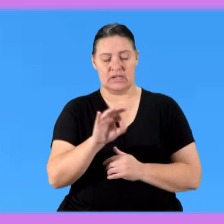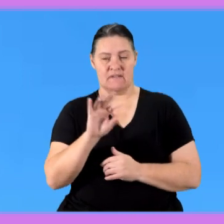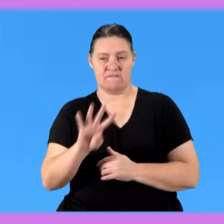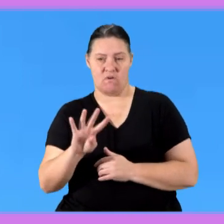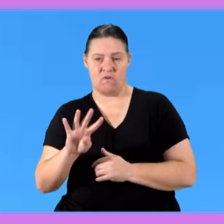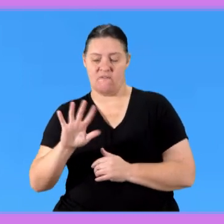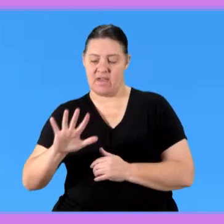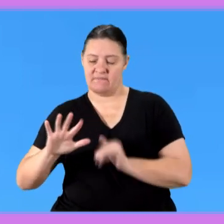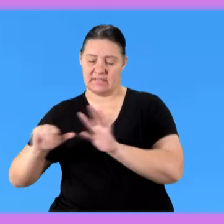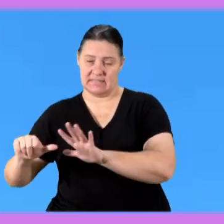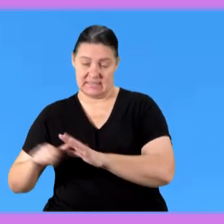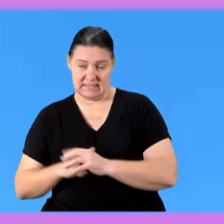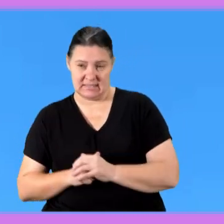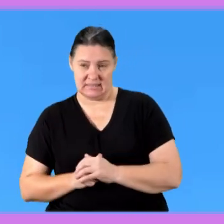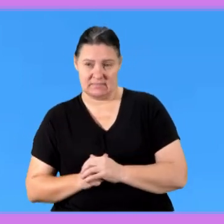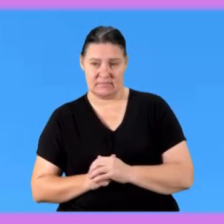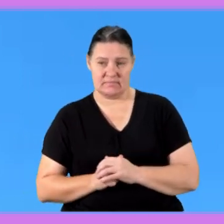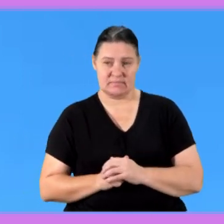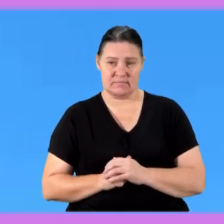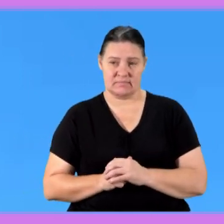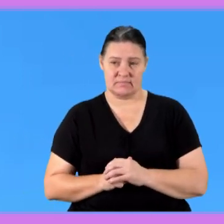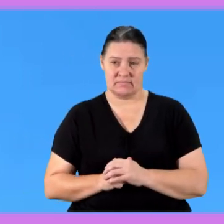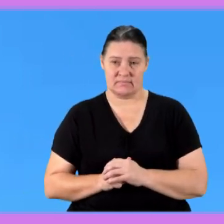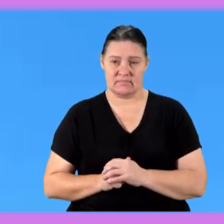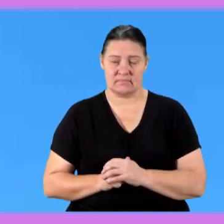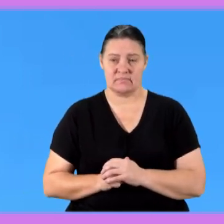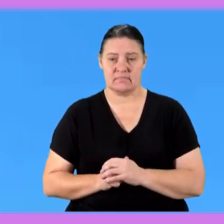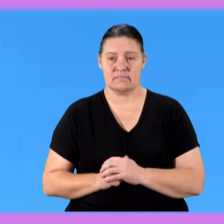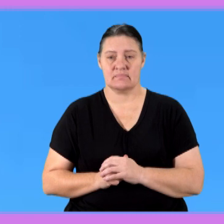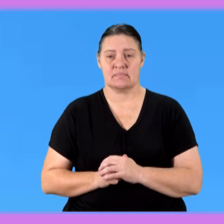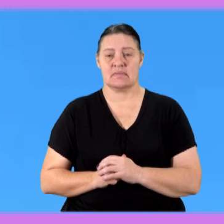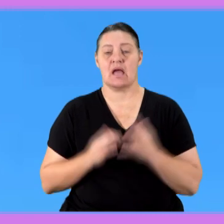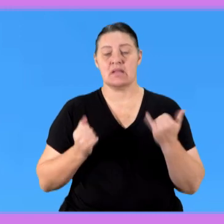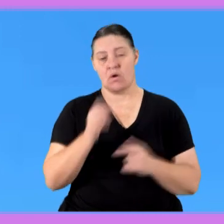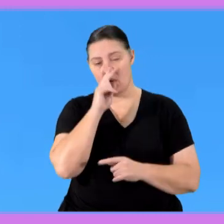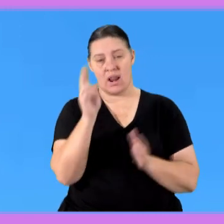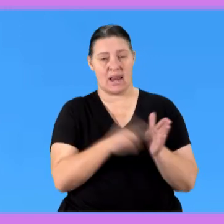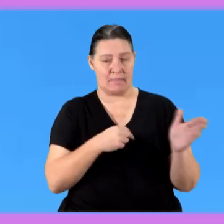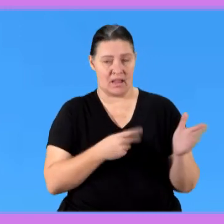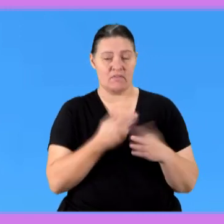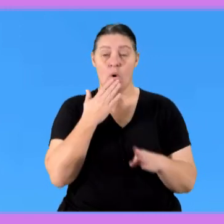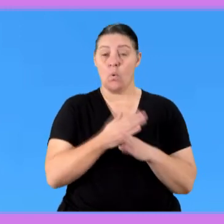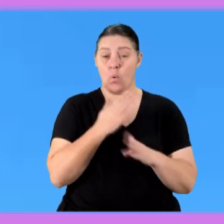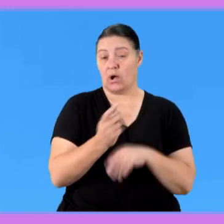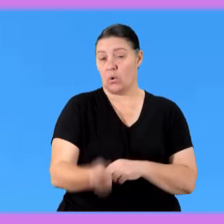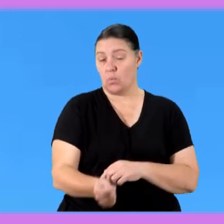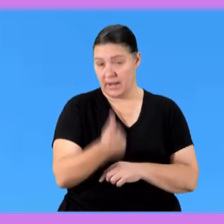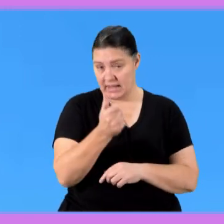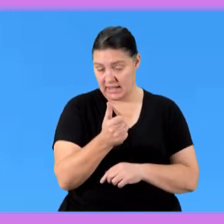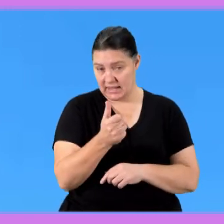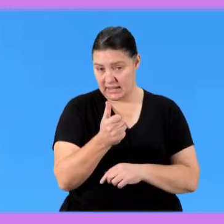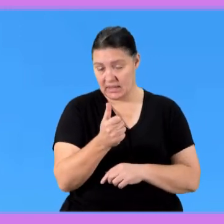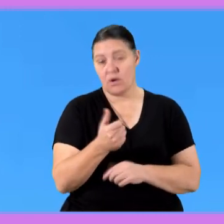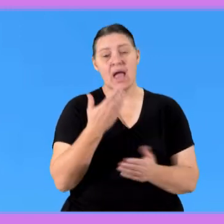4, 5, and I'm going to make this number 6. So now let's quickly label. If you work with a coin,